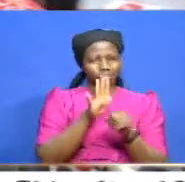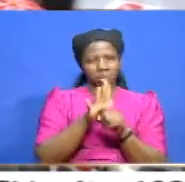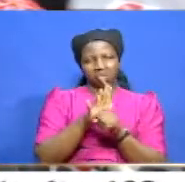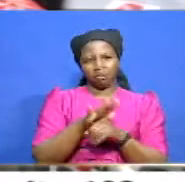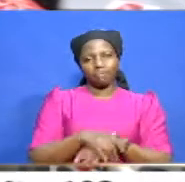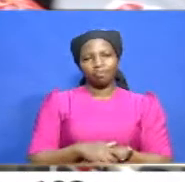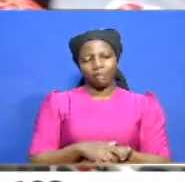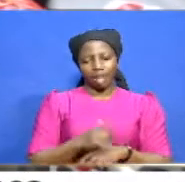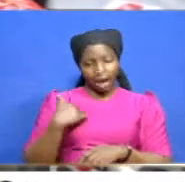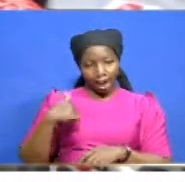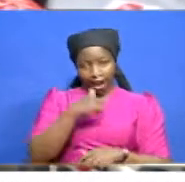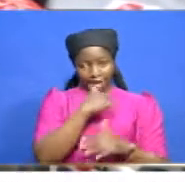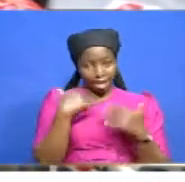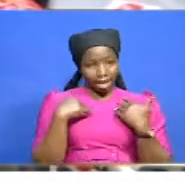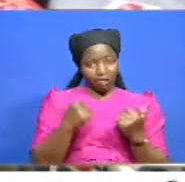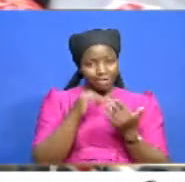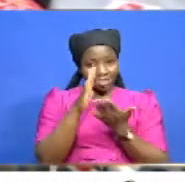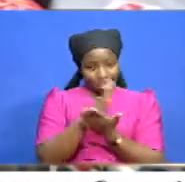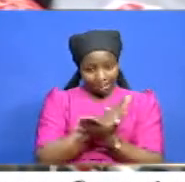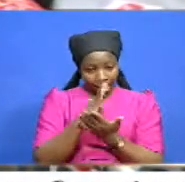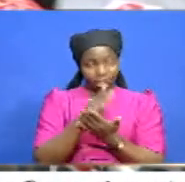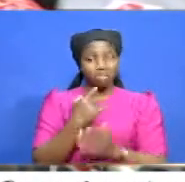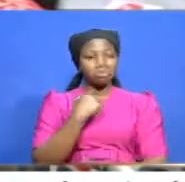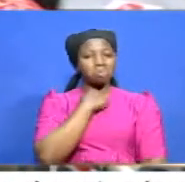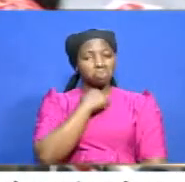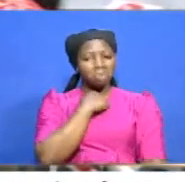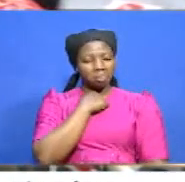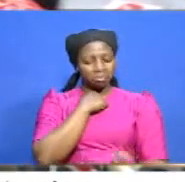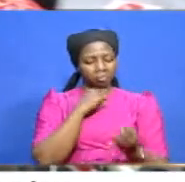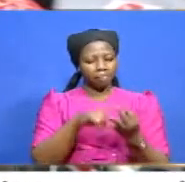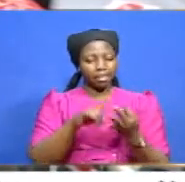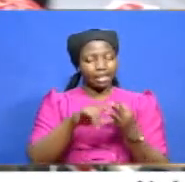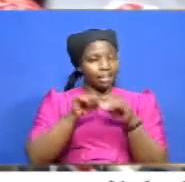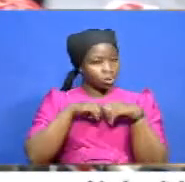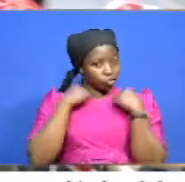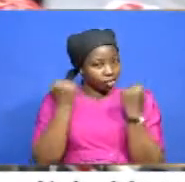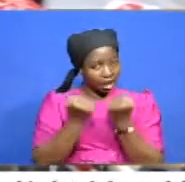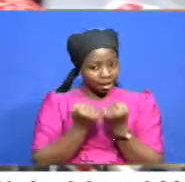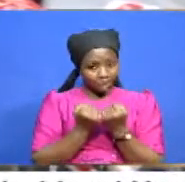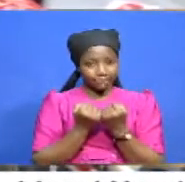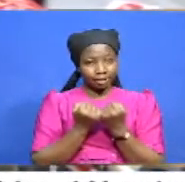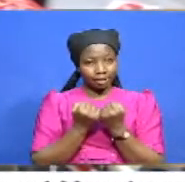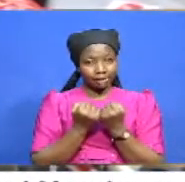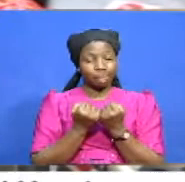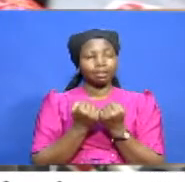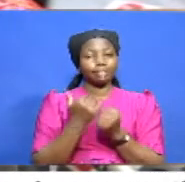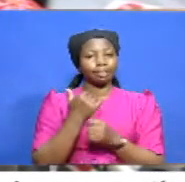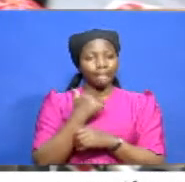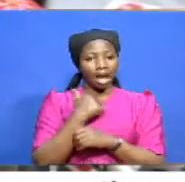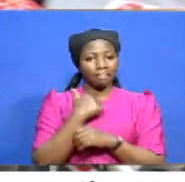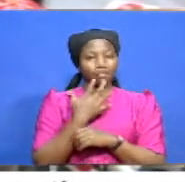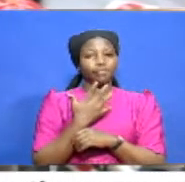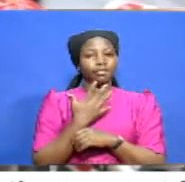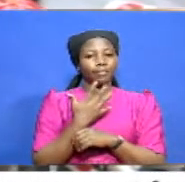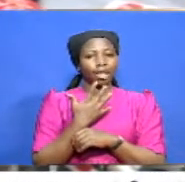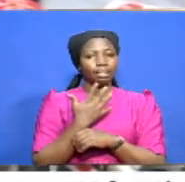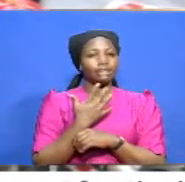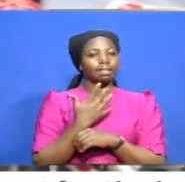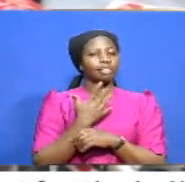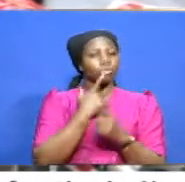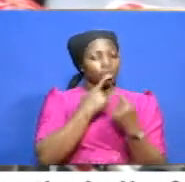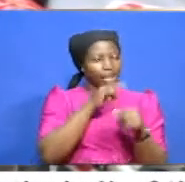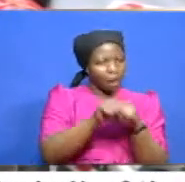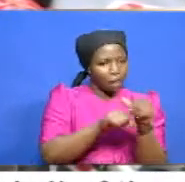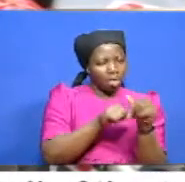We as the health sector, unions and the societies have premeditated on the